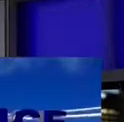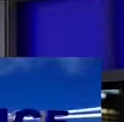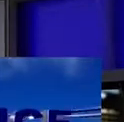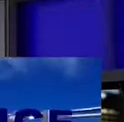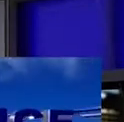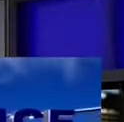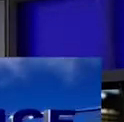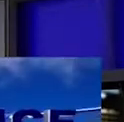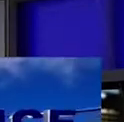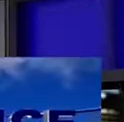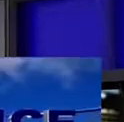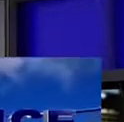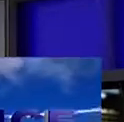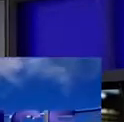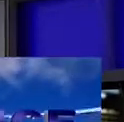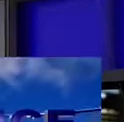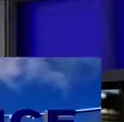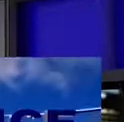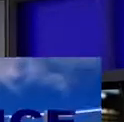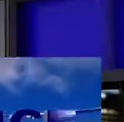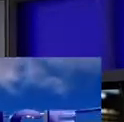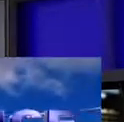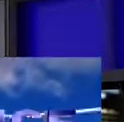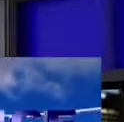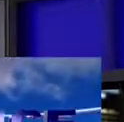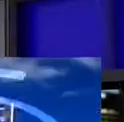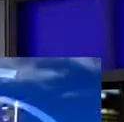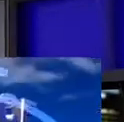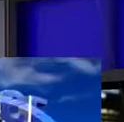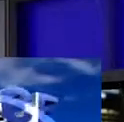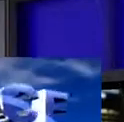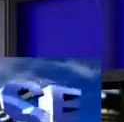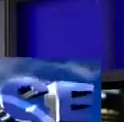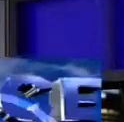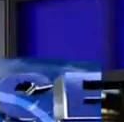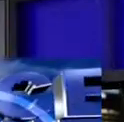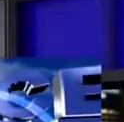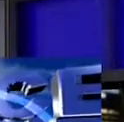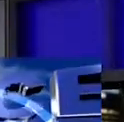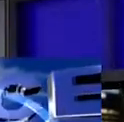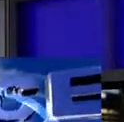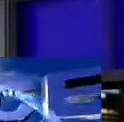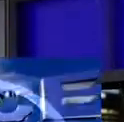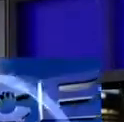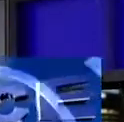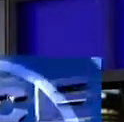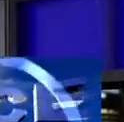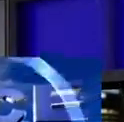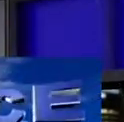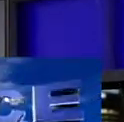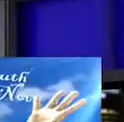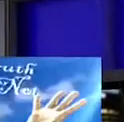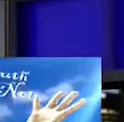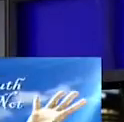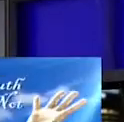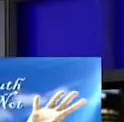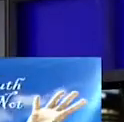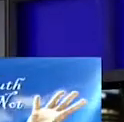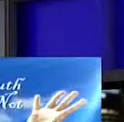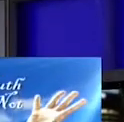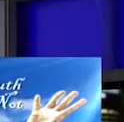hwe idumedi. Na ye kan wo se, twere kunkun no, ye kan krofo bi ho asem aye beri afo.